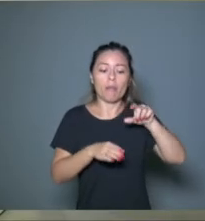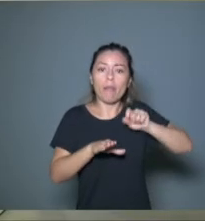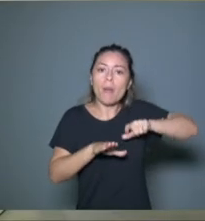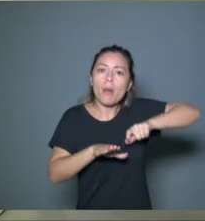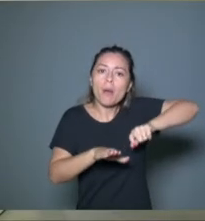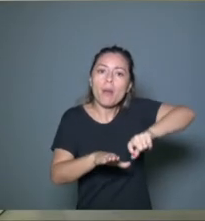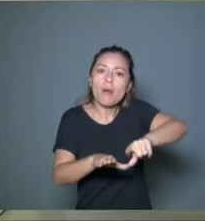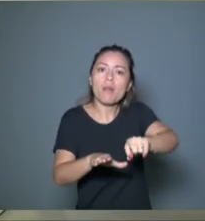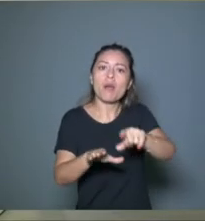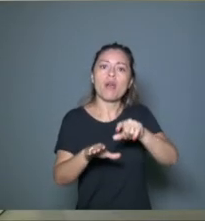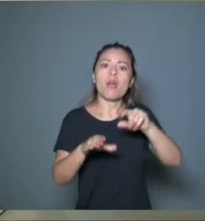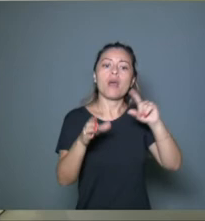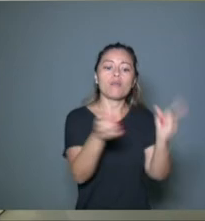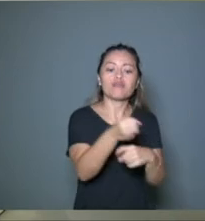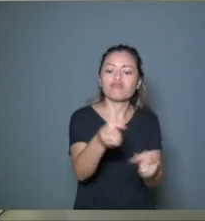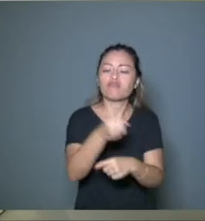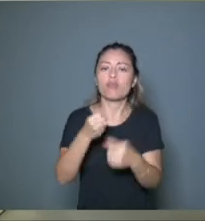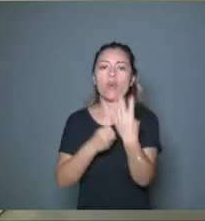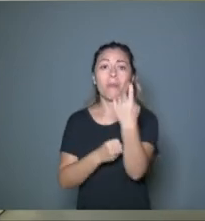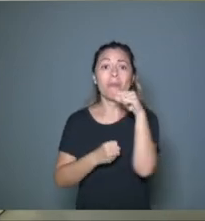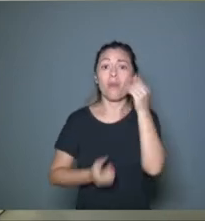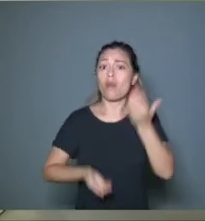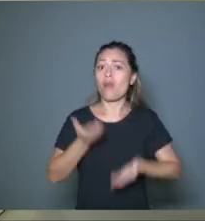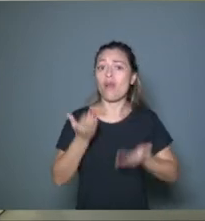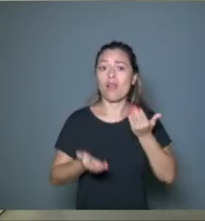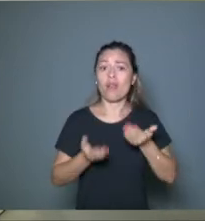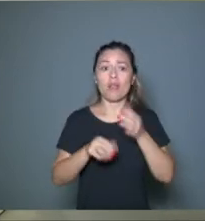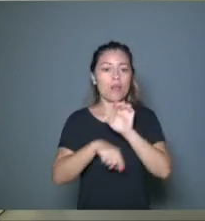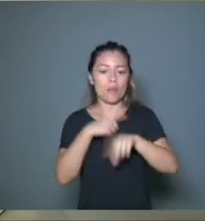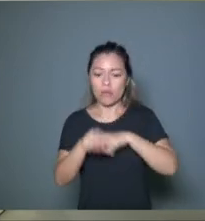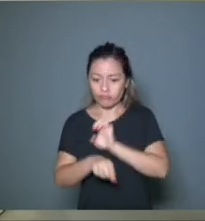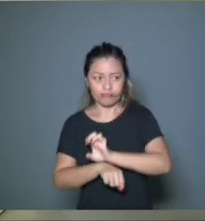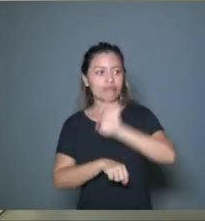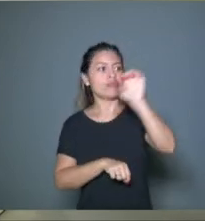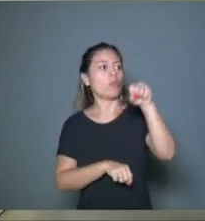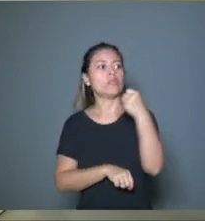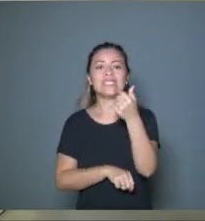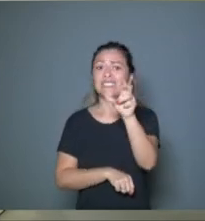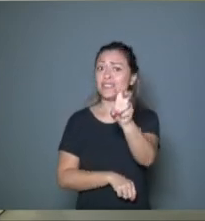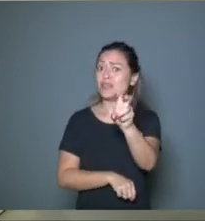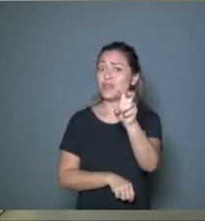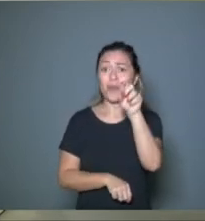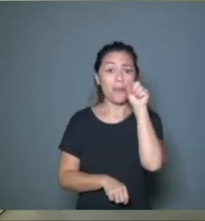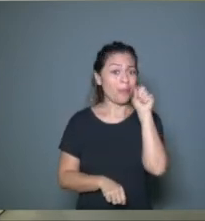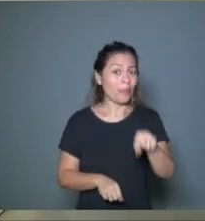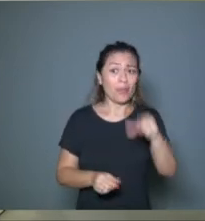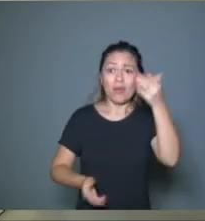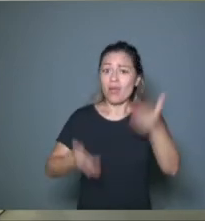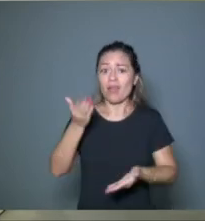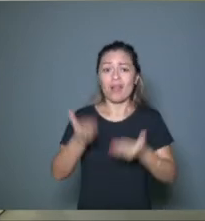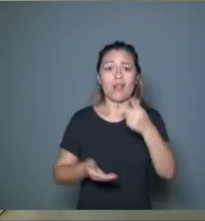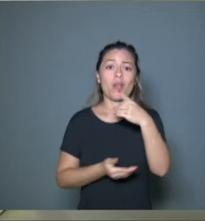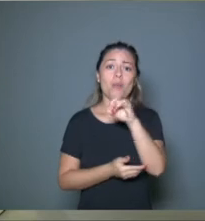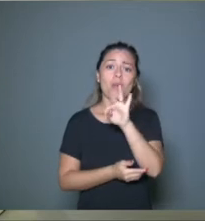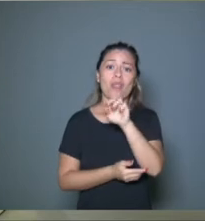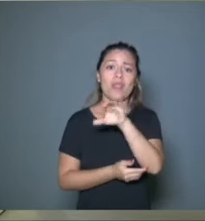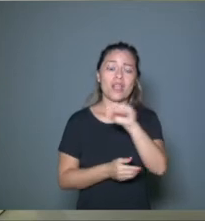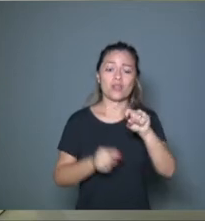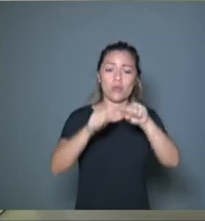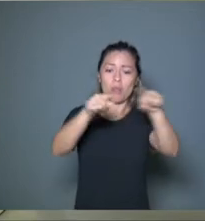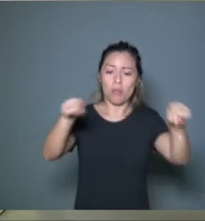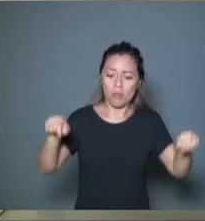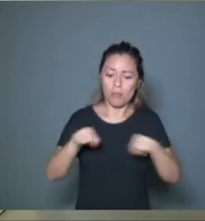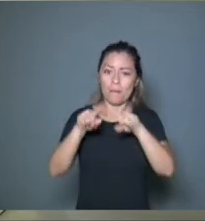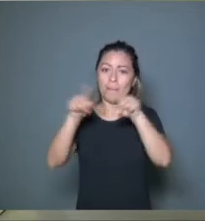plant soybeans and produce 4 tons per hectare. It means that I will be exporting 85 kilograms of